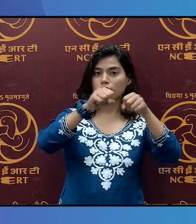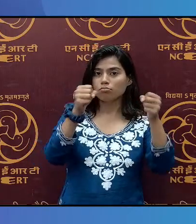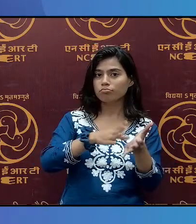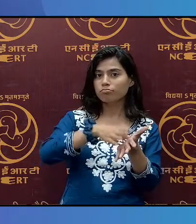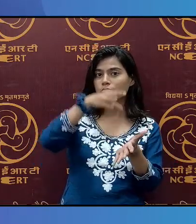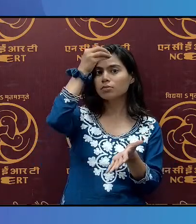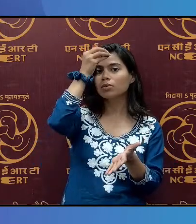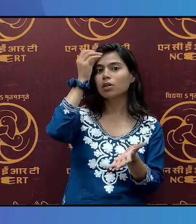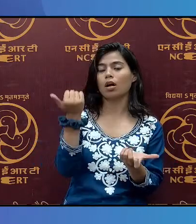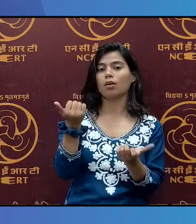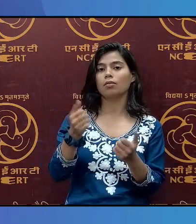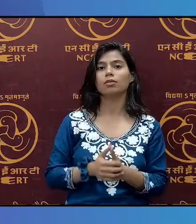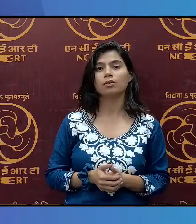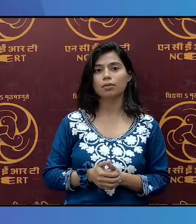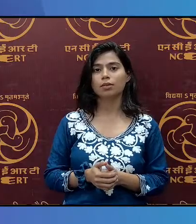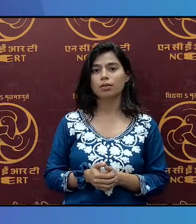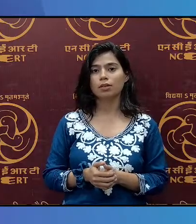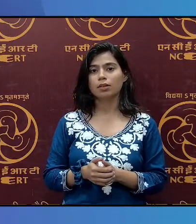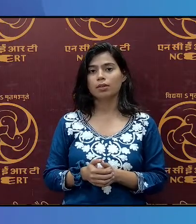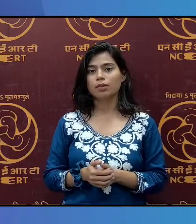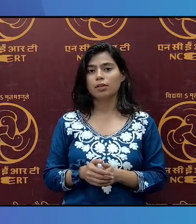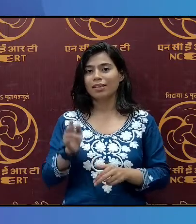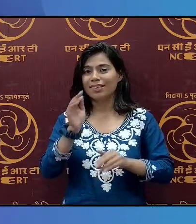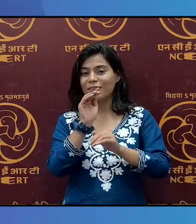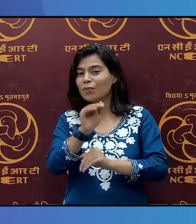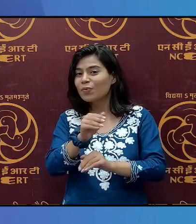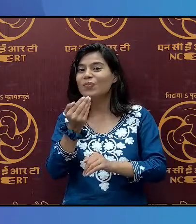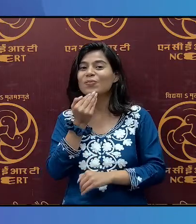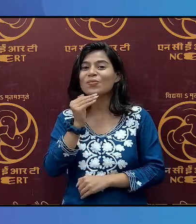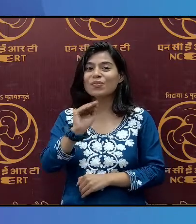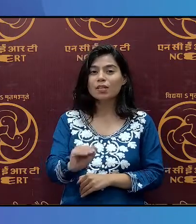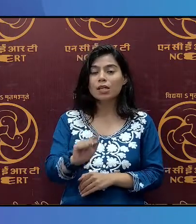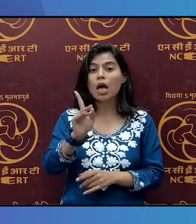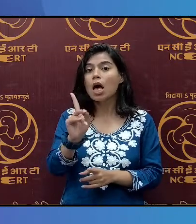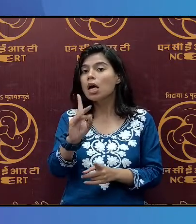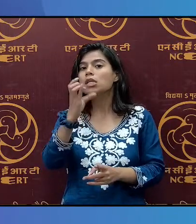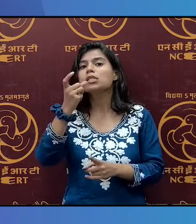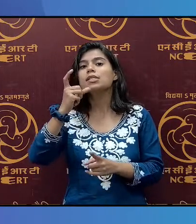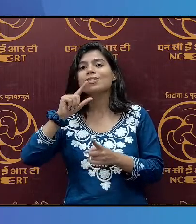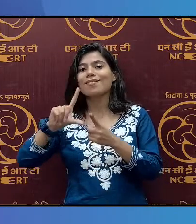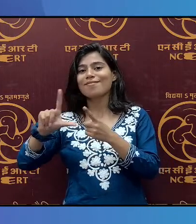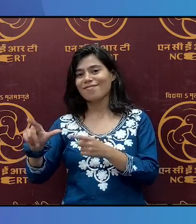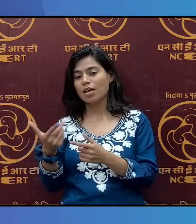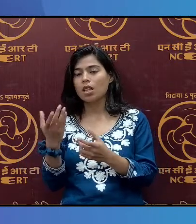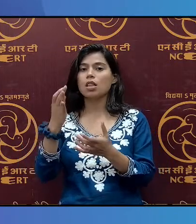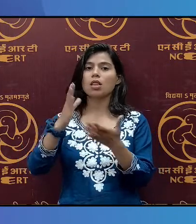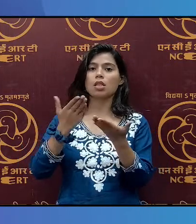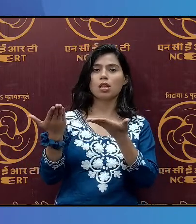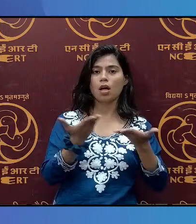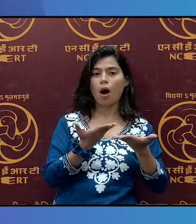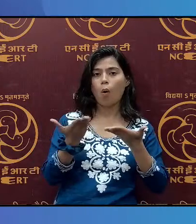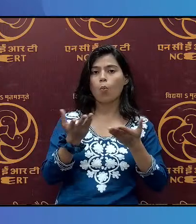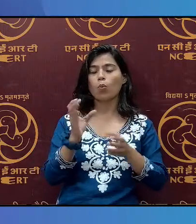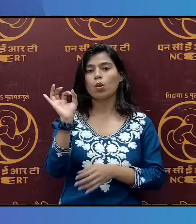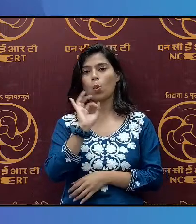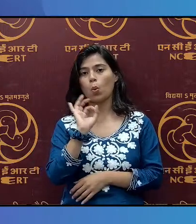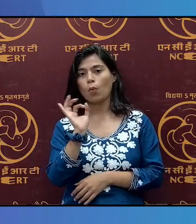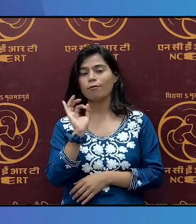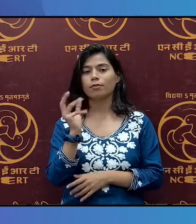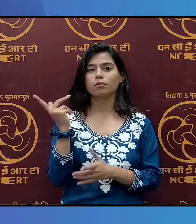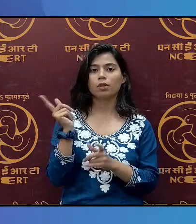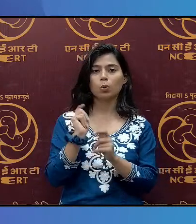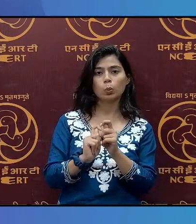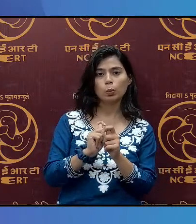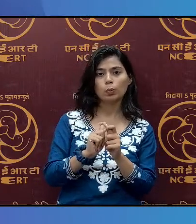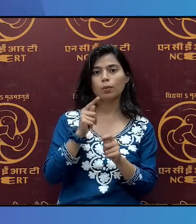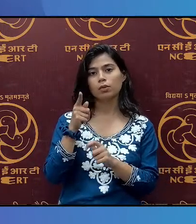and timelines. If a child wants to become a civil service officer, he can structure his studies